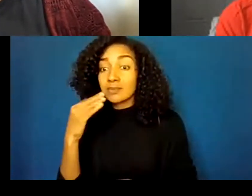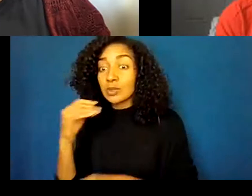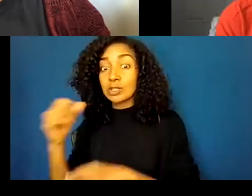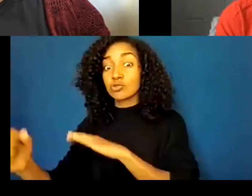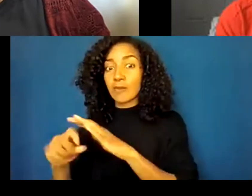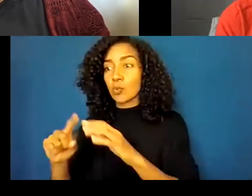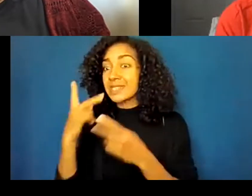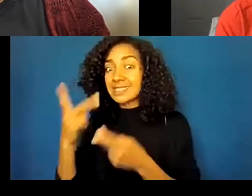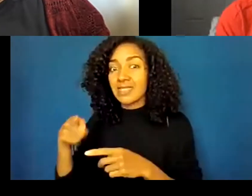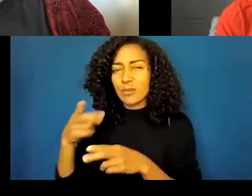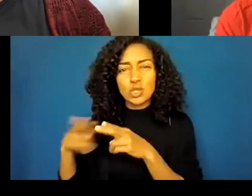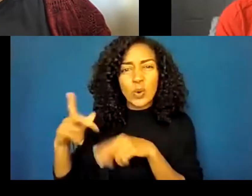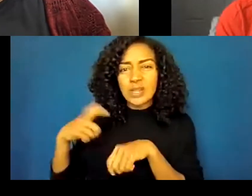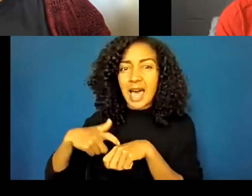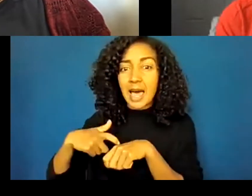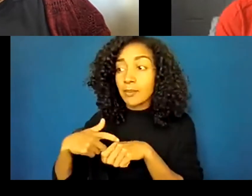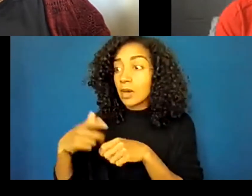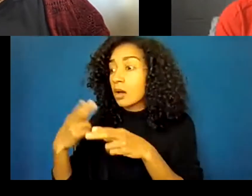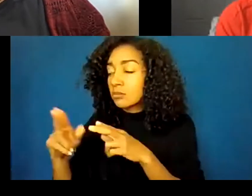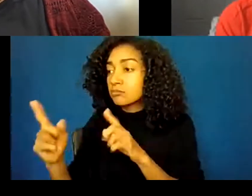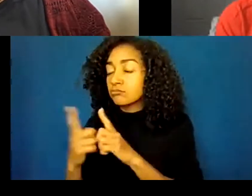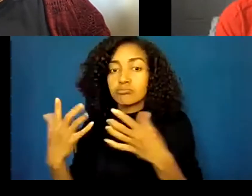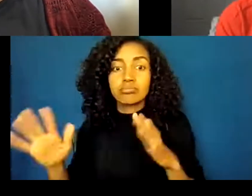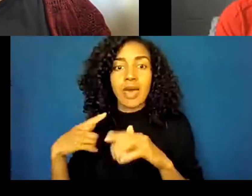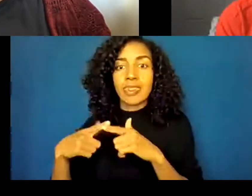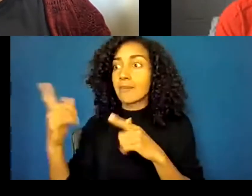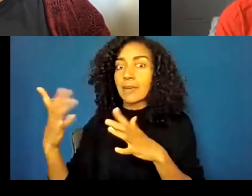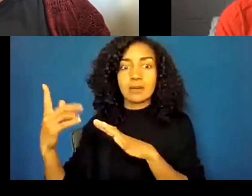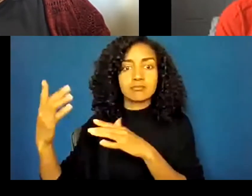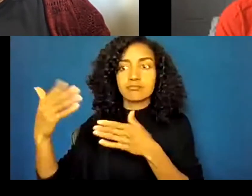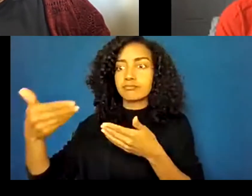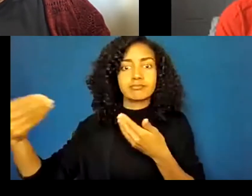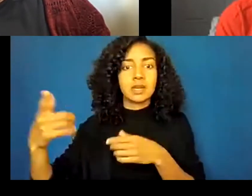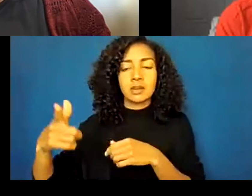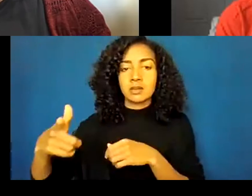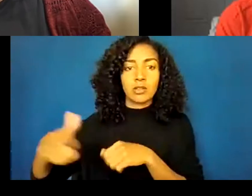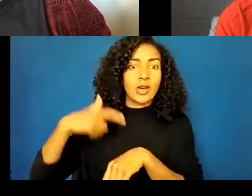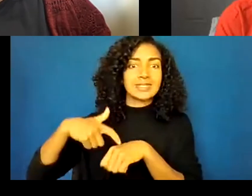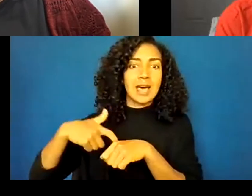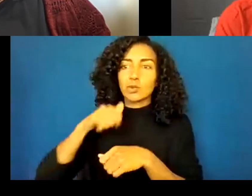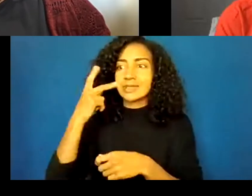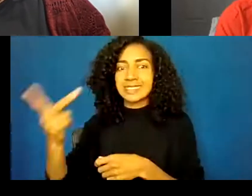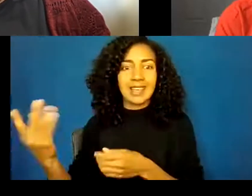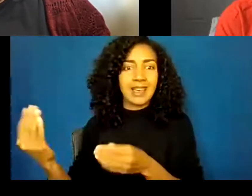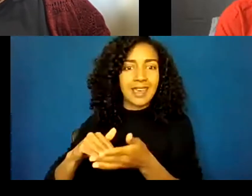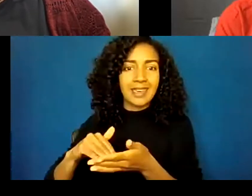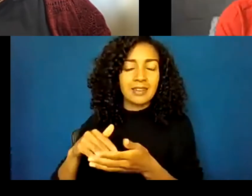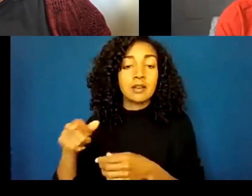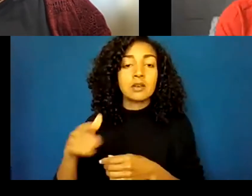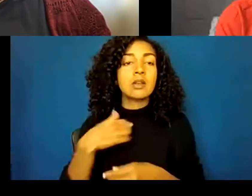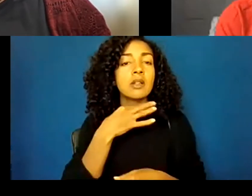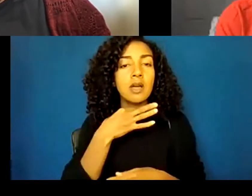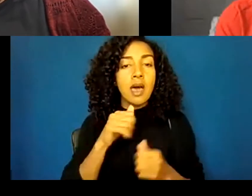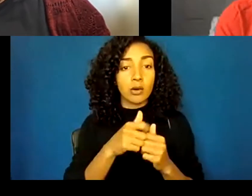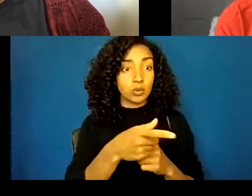we might not see them for a while. And have you found ways of engaging in culture and using those protective